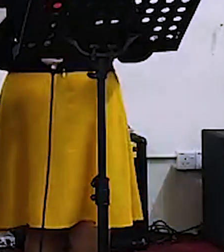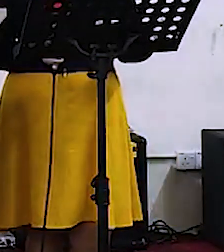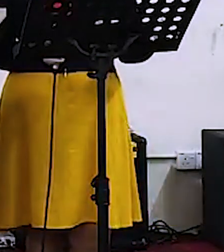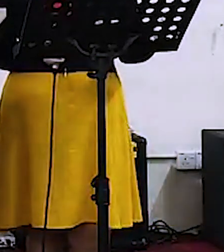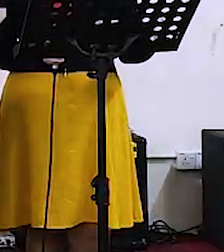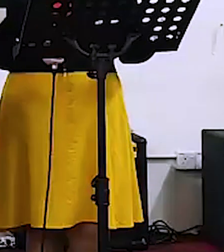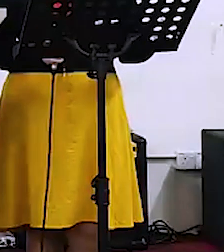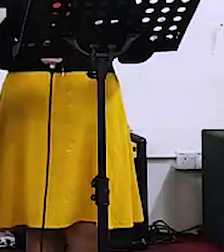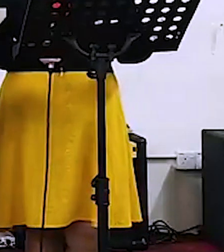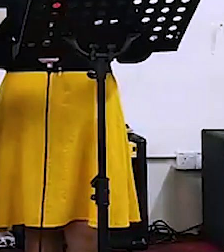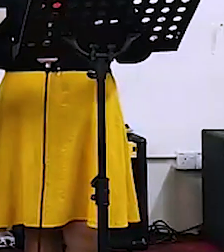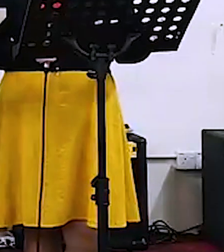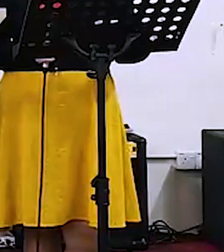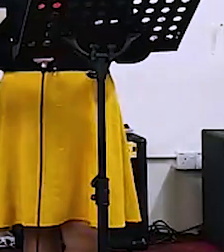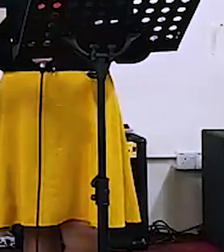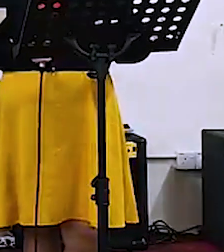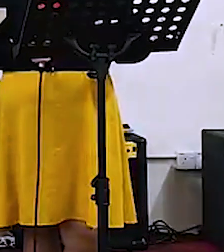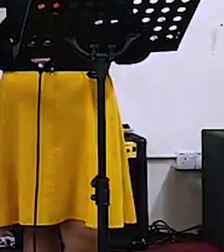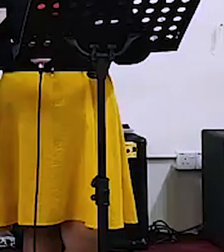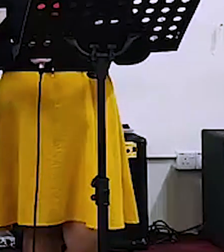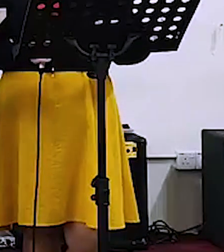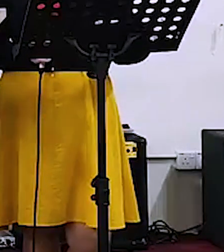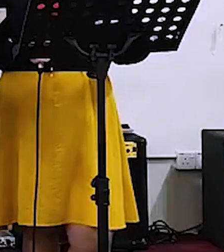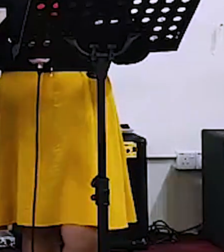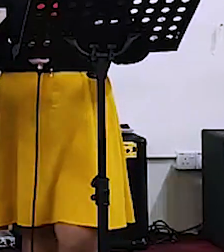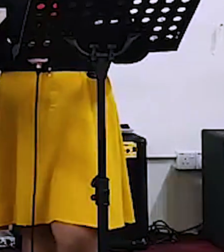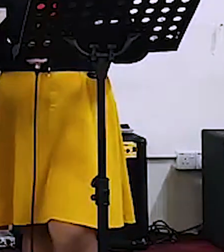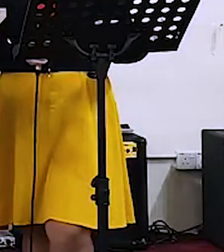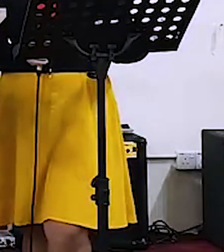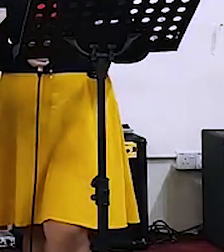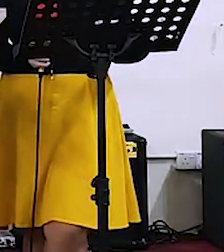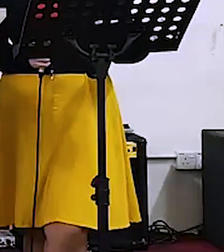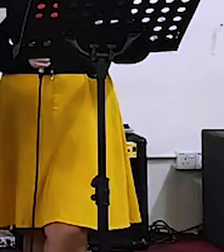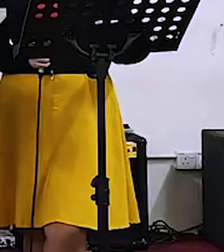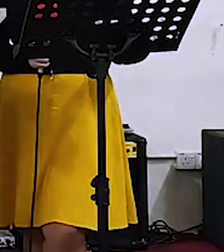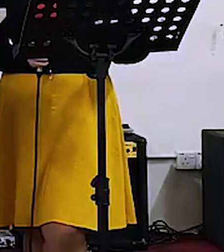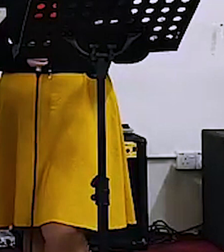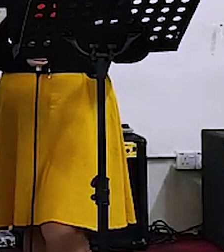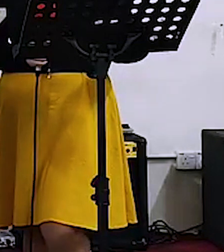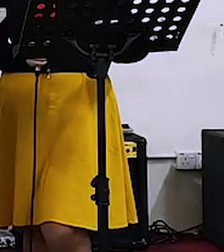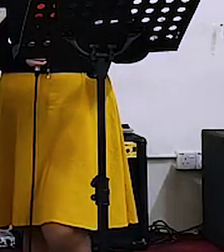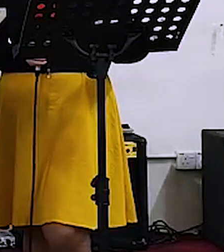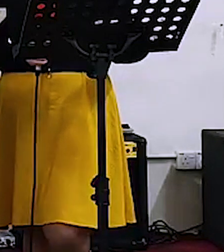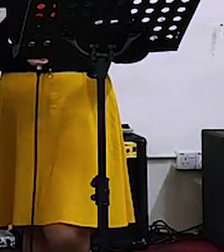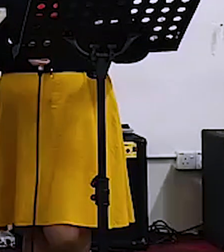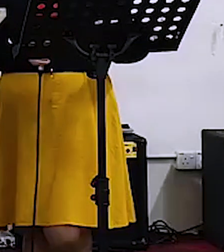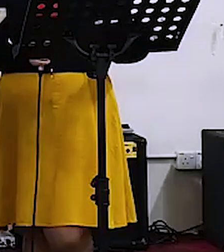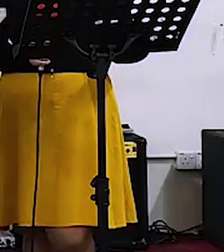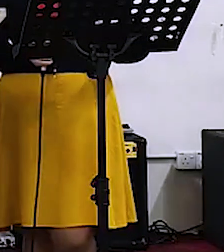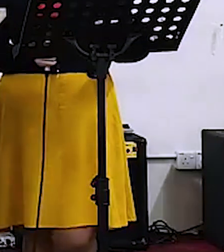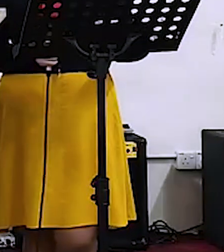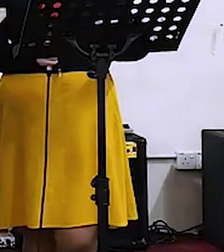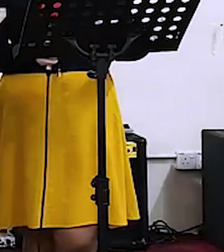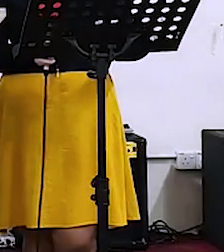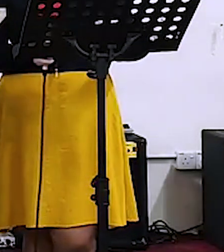had a COVID and you're like, I can't drag myself out of bed? Can you still believe? So we need to never forget the things